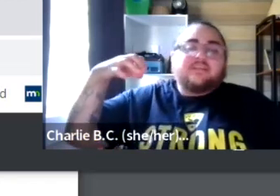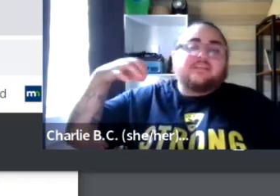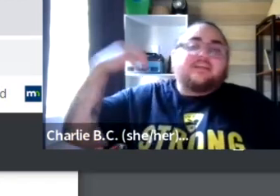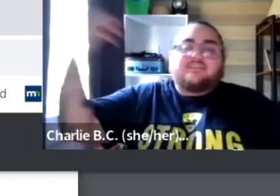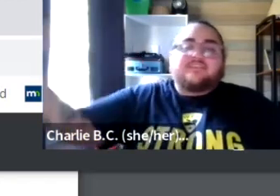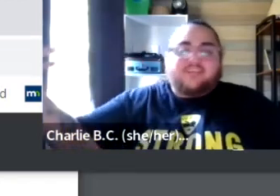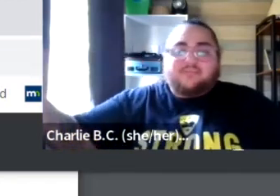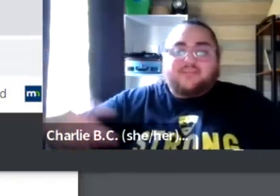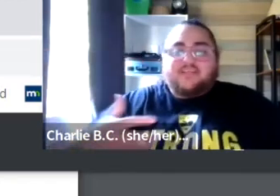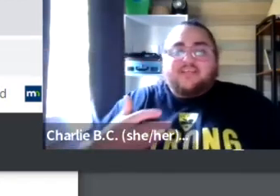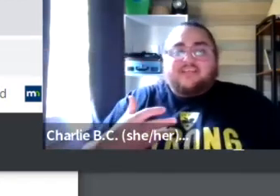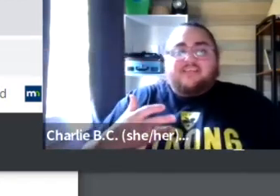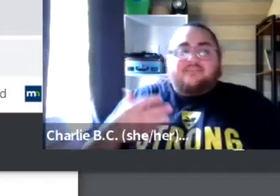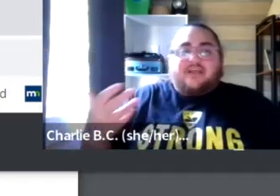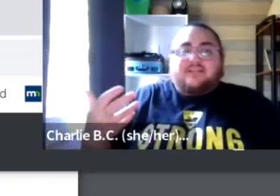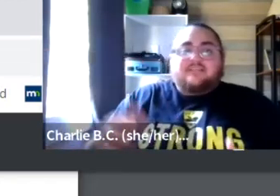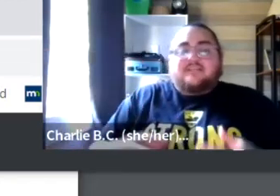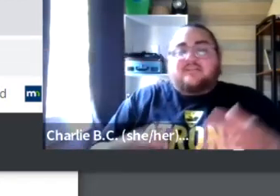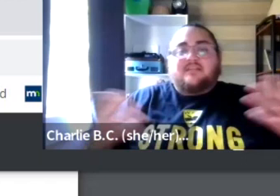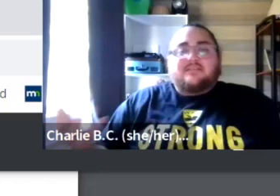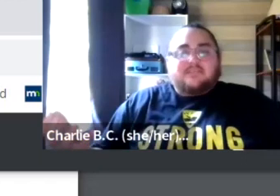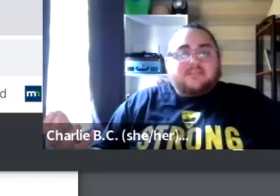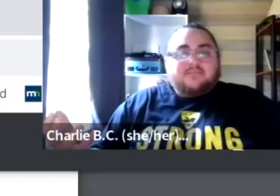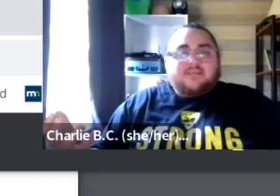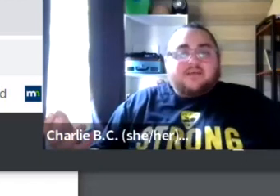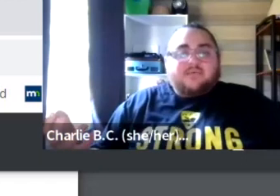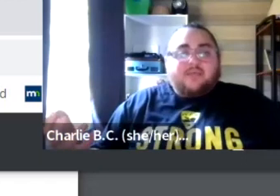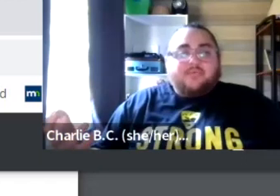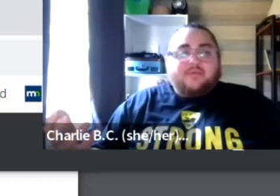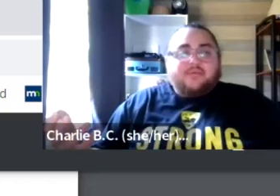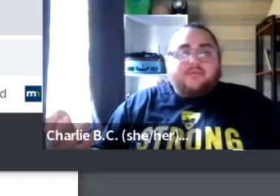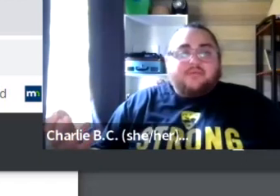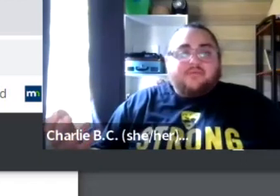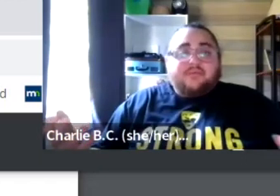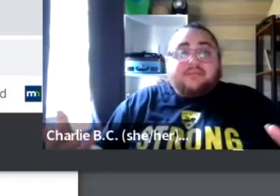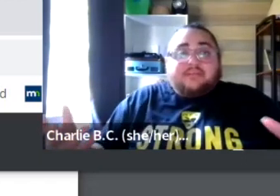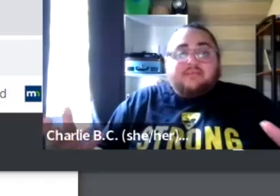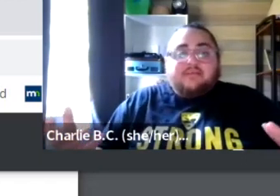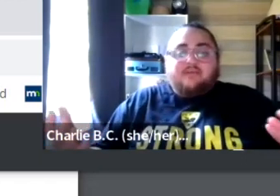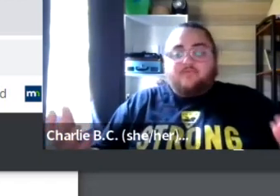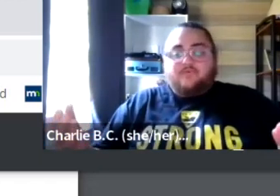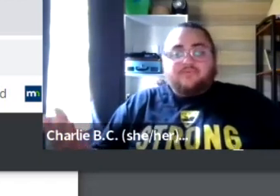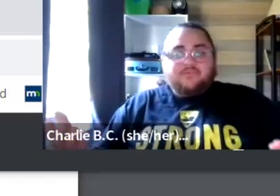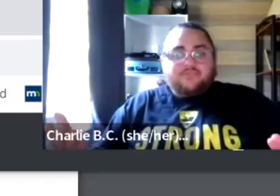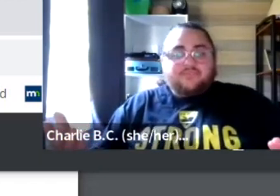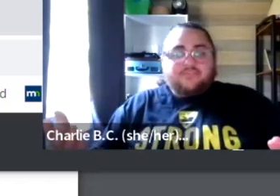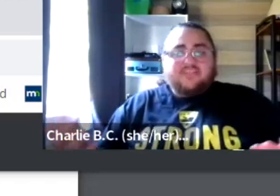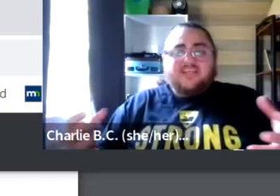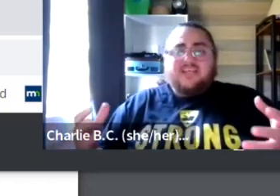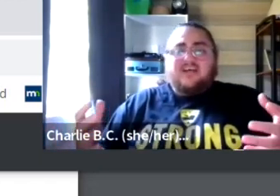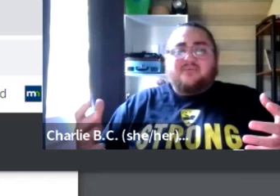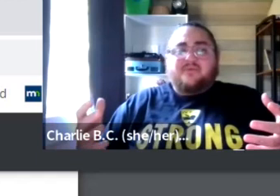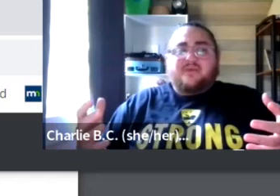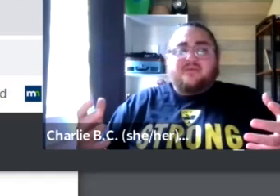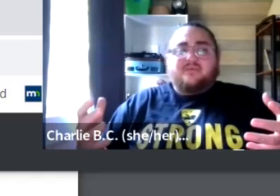an entire system. And the fact is that a lot of the systems that we operate in for social